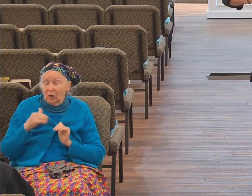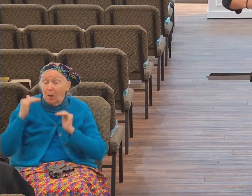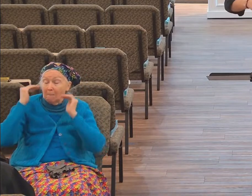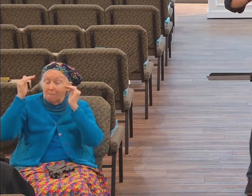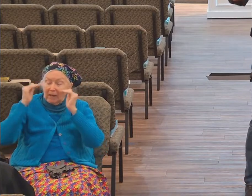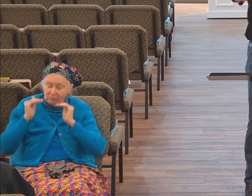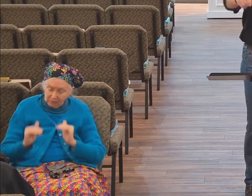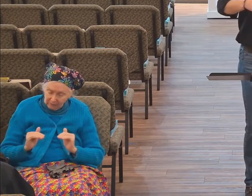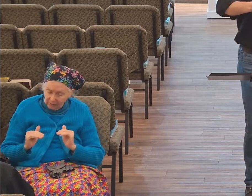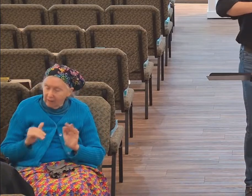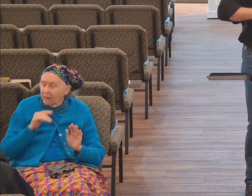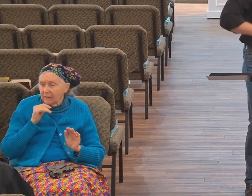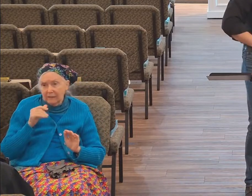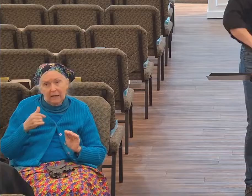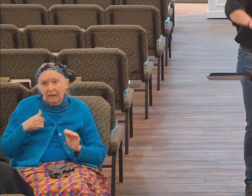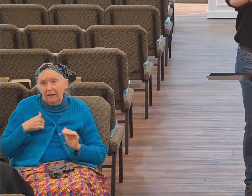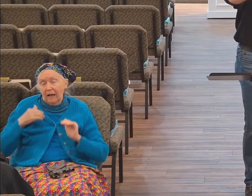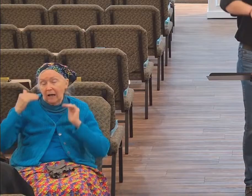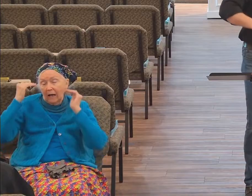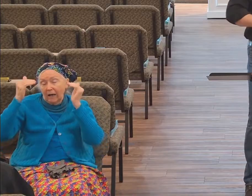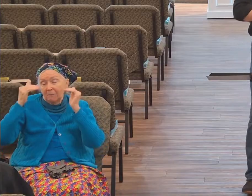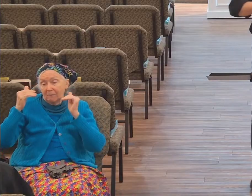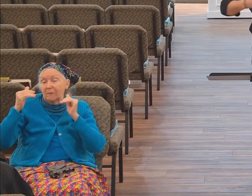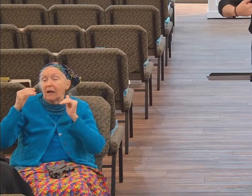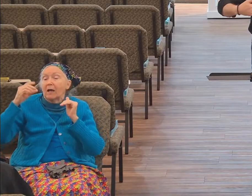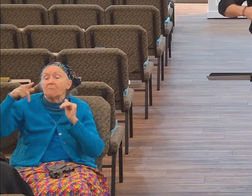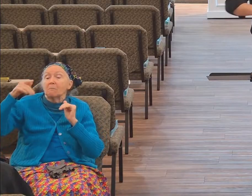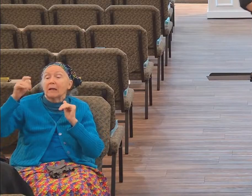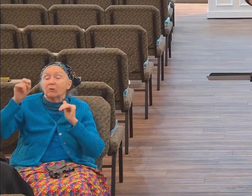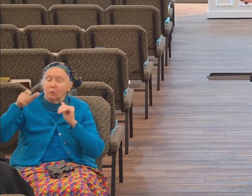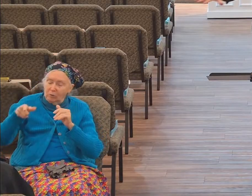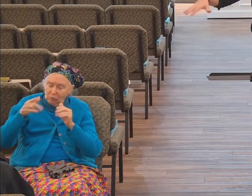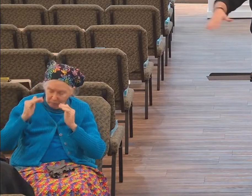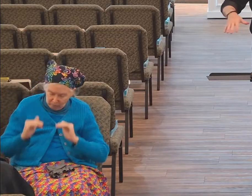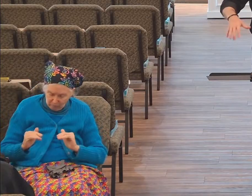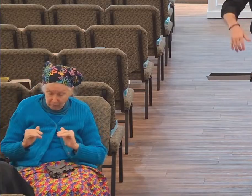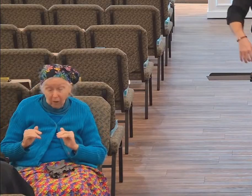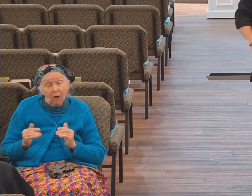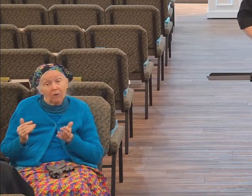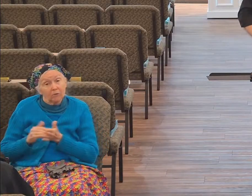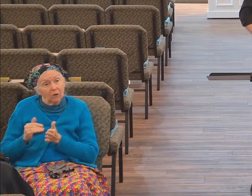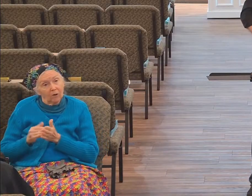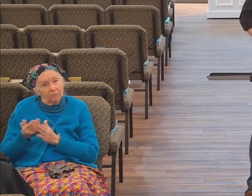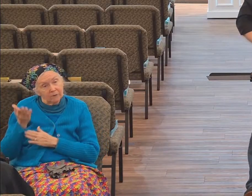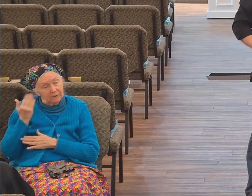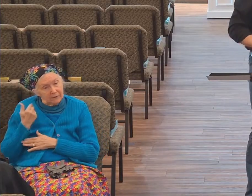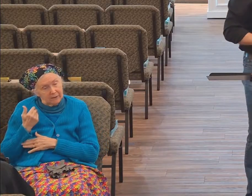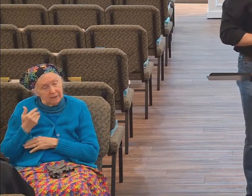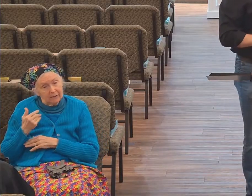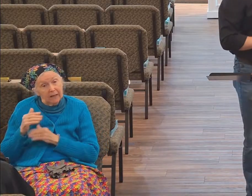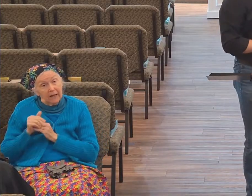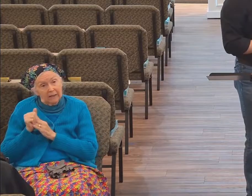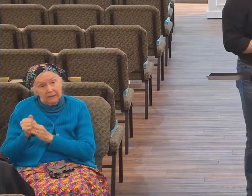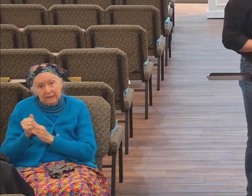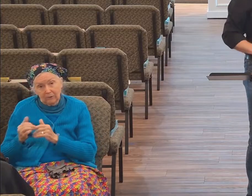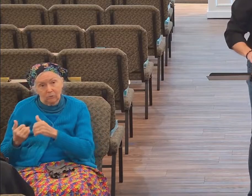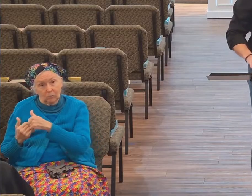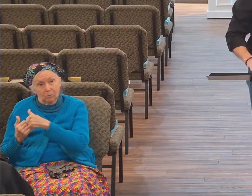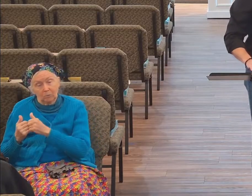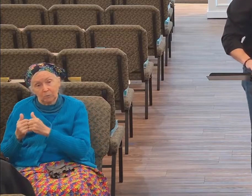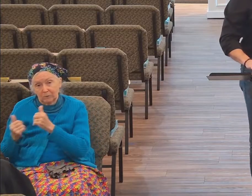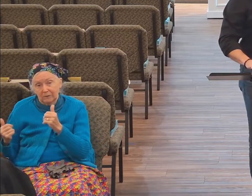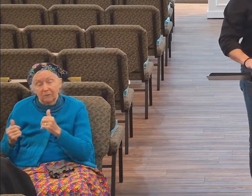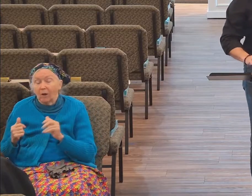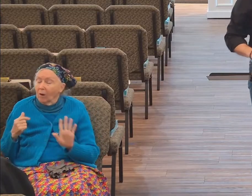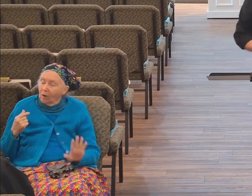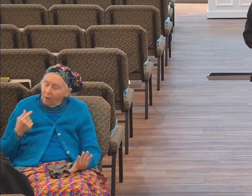I'm here and you're there. Remember, there's oftentimes a gap between the leader and everybody else. Paul says, we bridge that gap. It's not there. Look